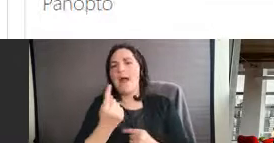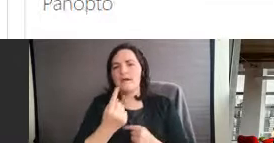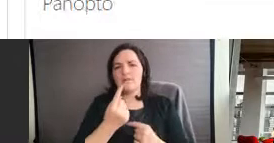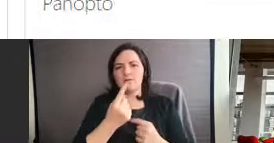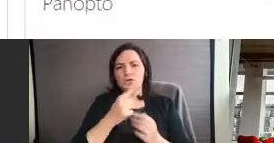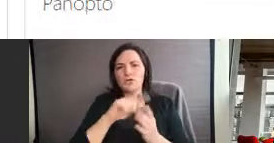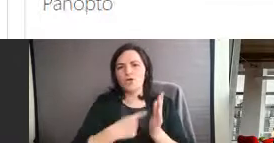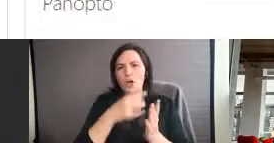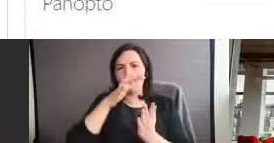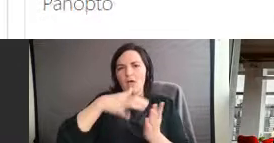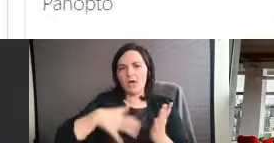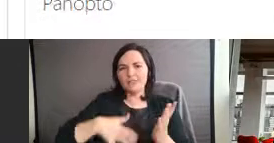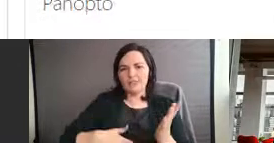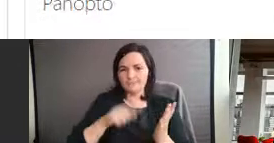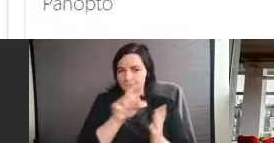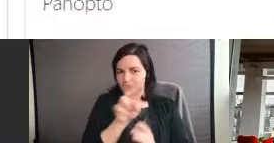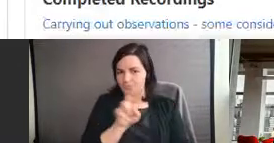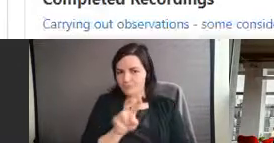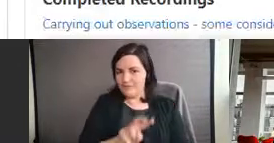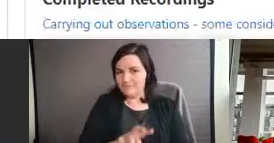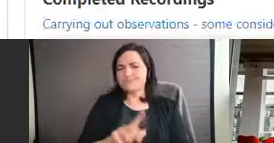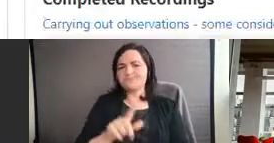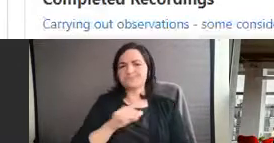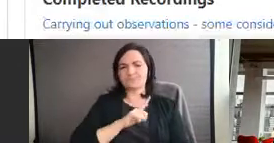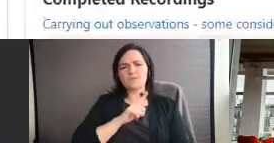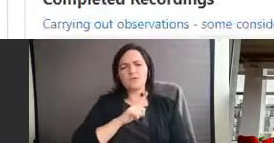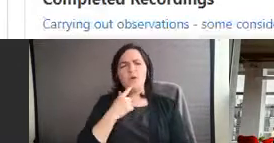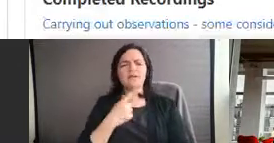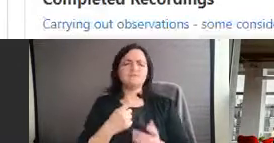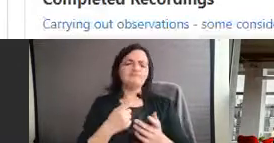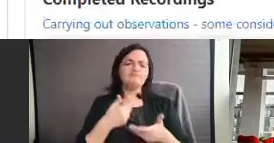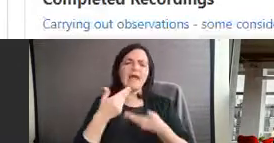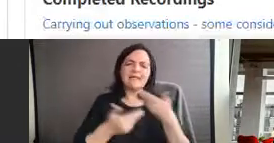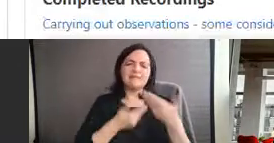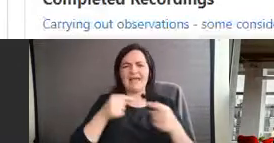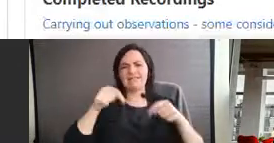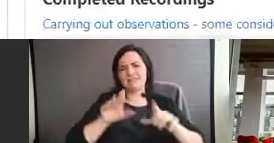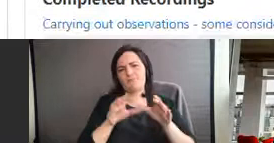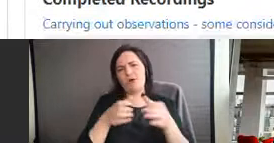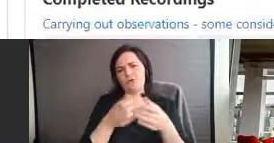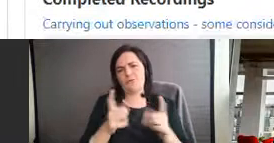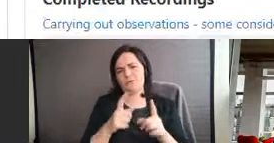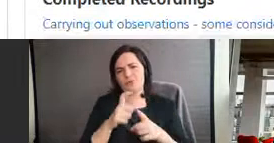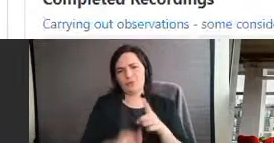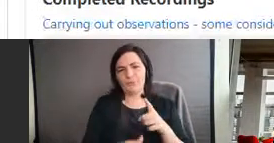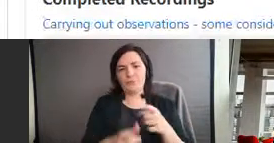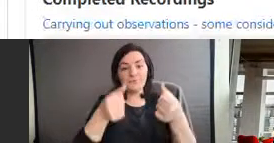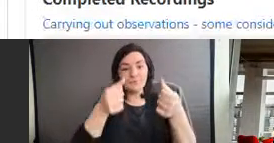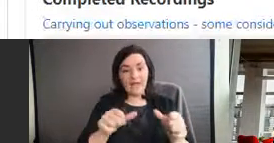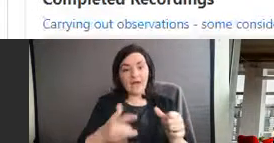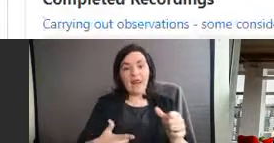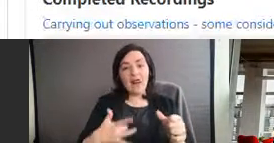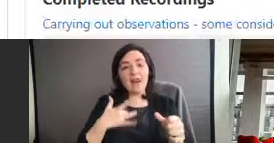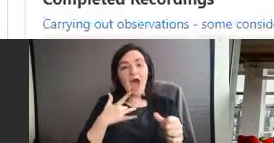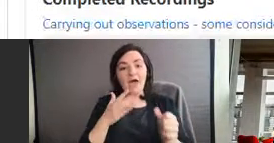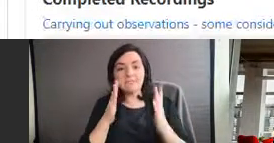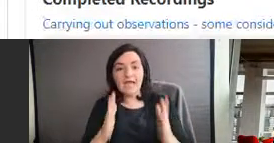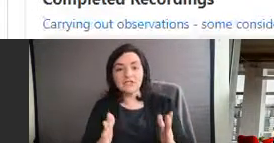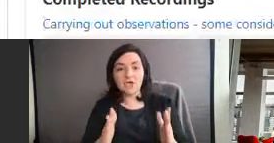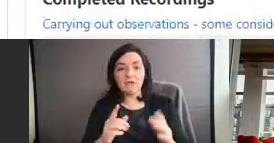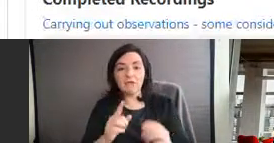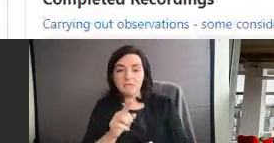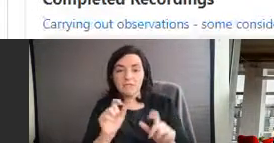of what you are going to be doing for this module. And then in the live session, we talked about the assignment. That was